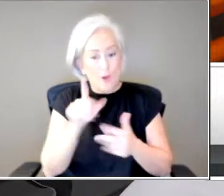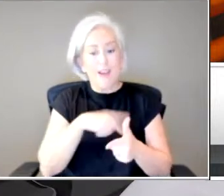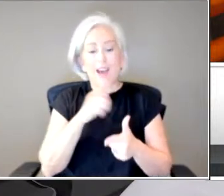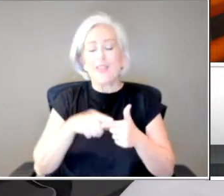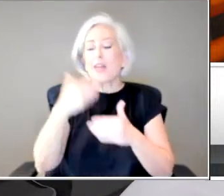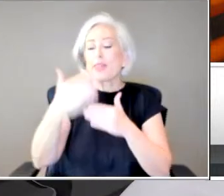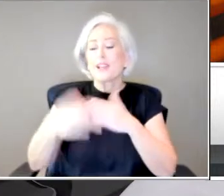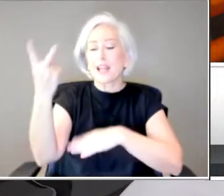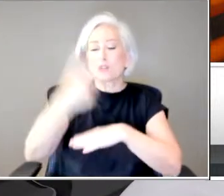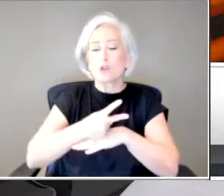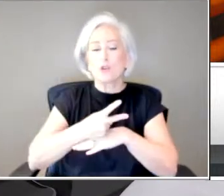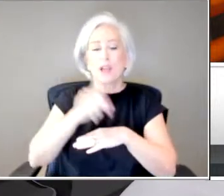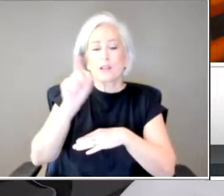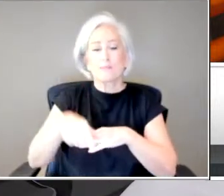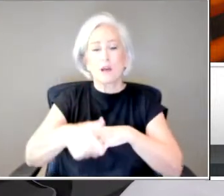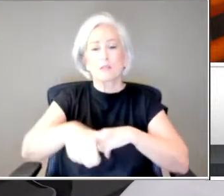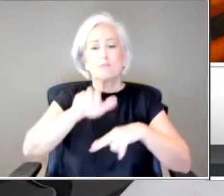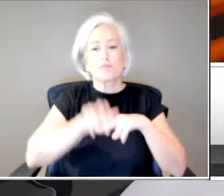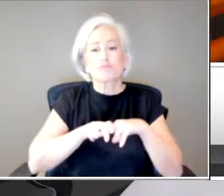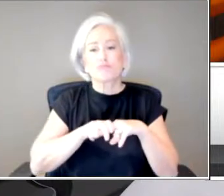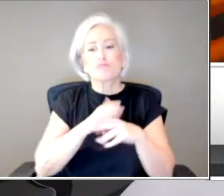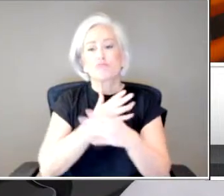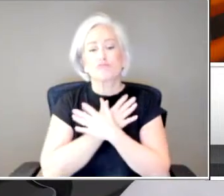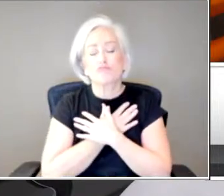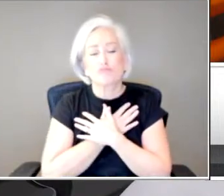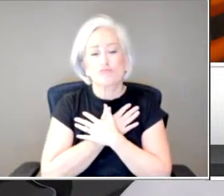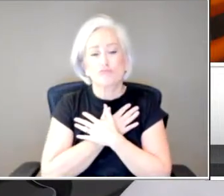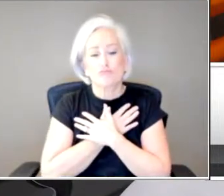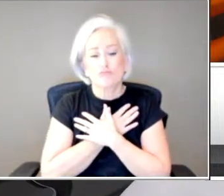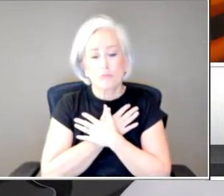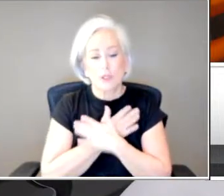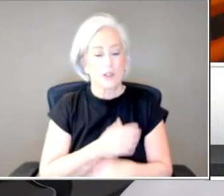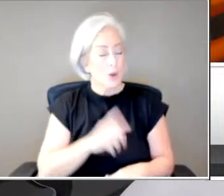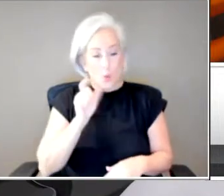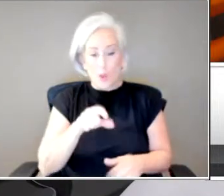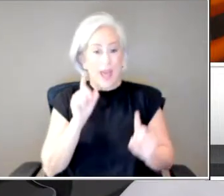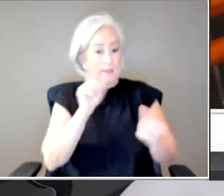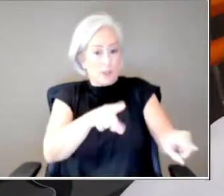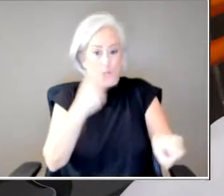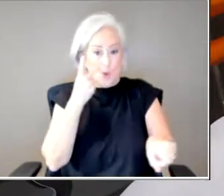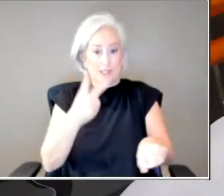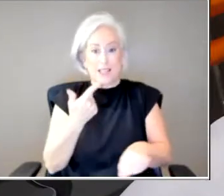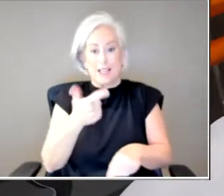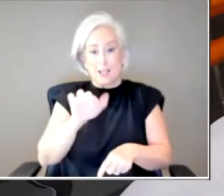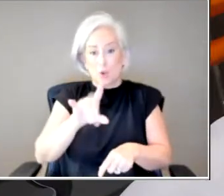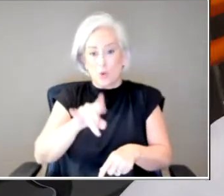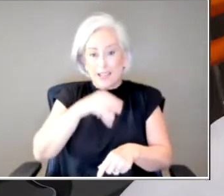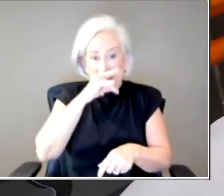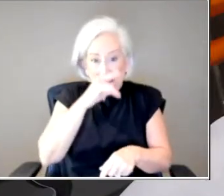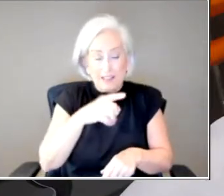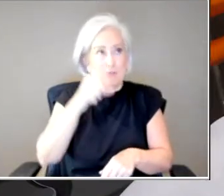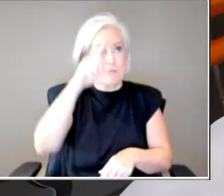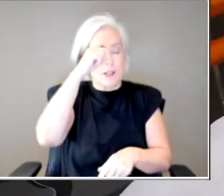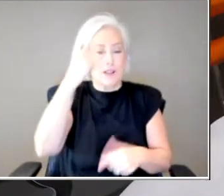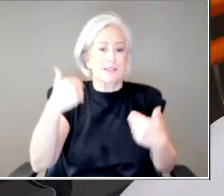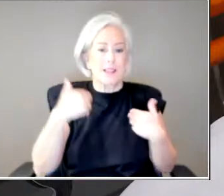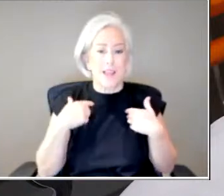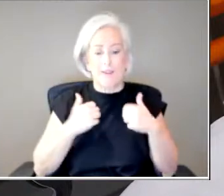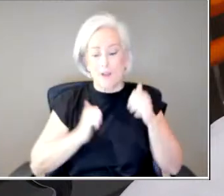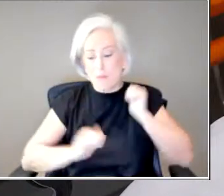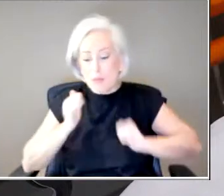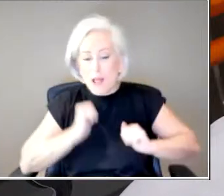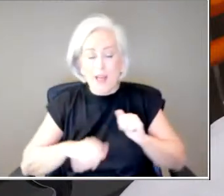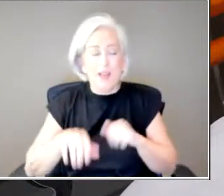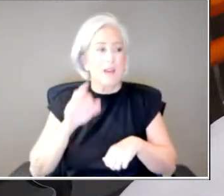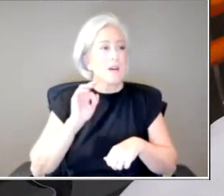to go see the grandkids. They have a concert or a play, right? So we do that,